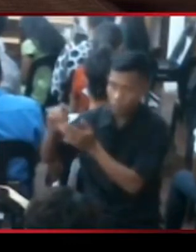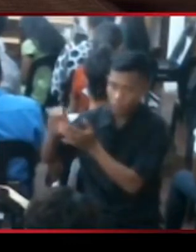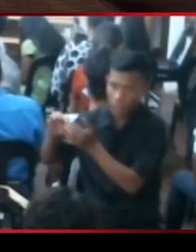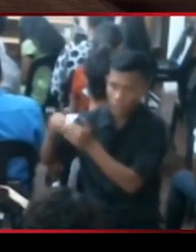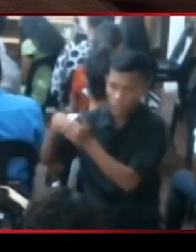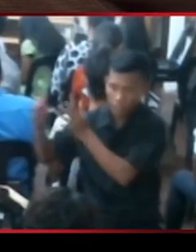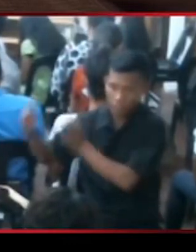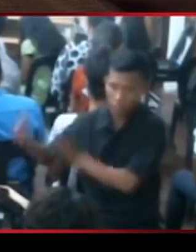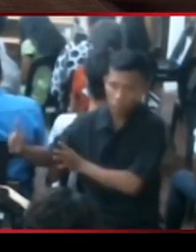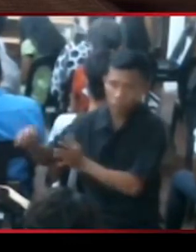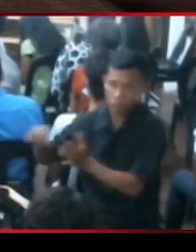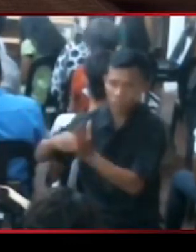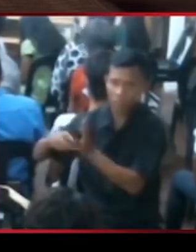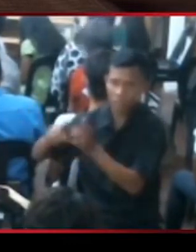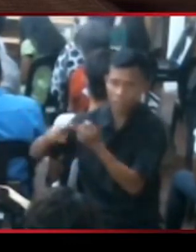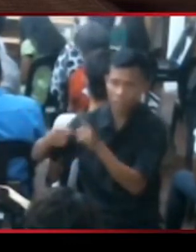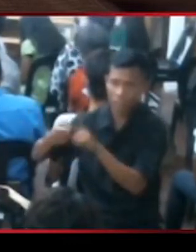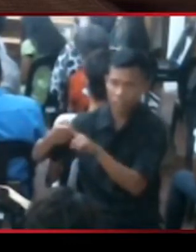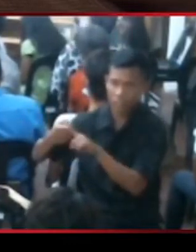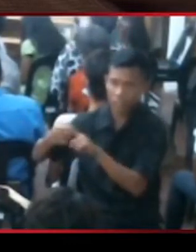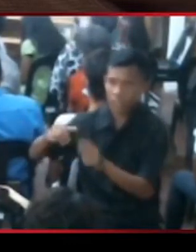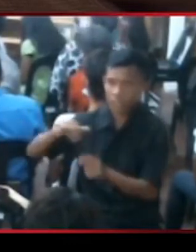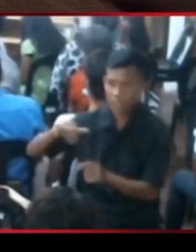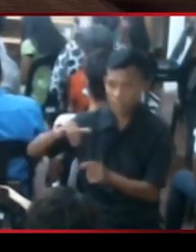do well.